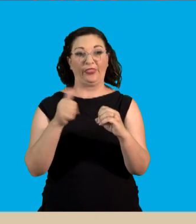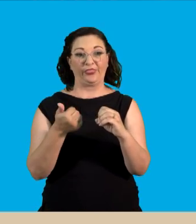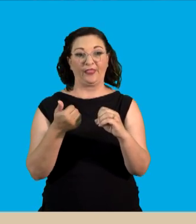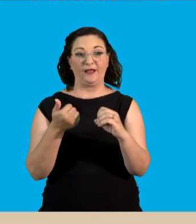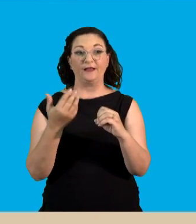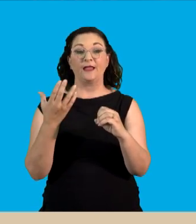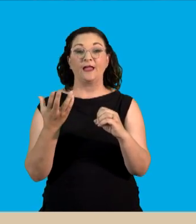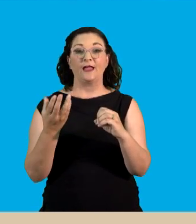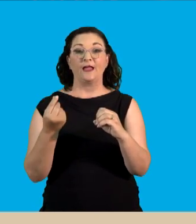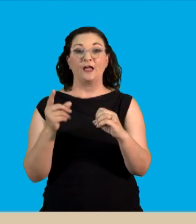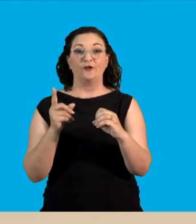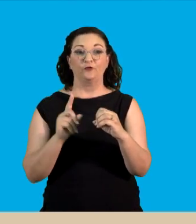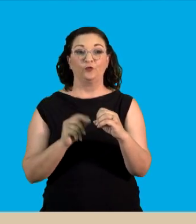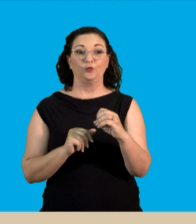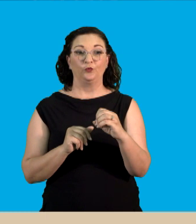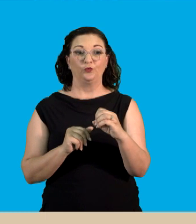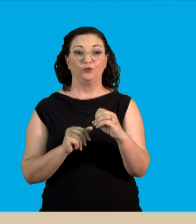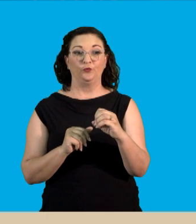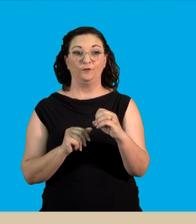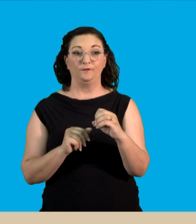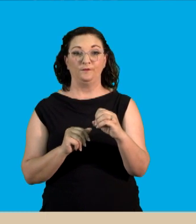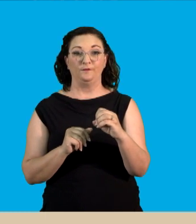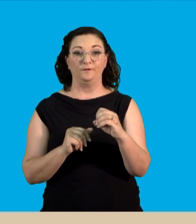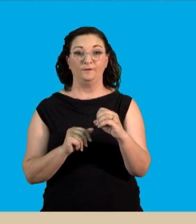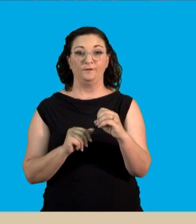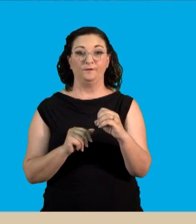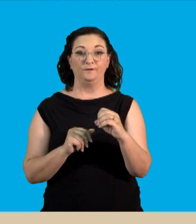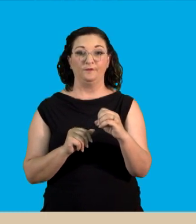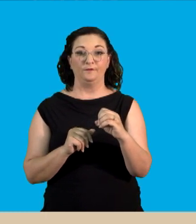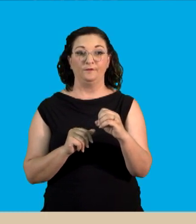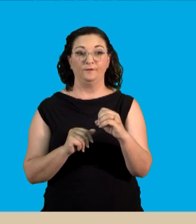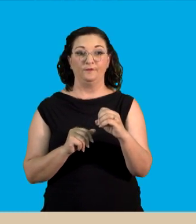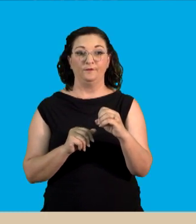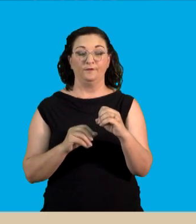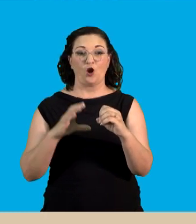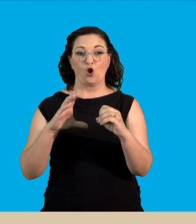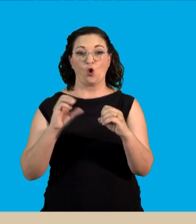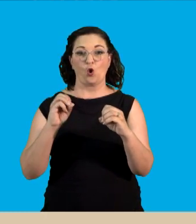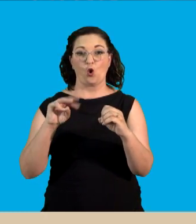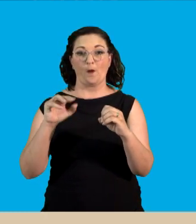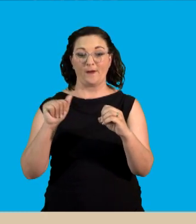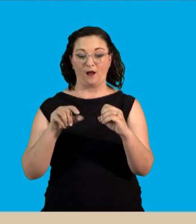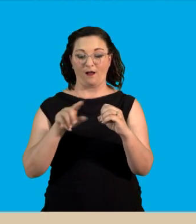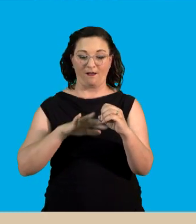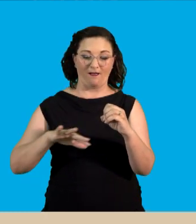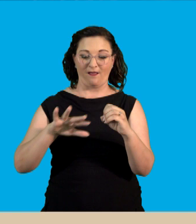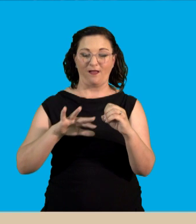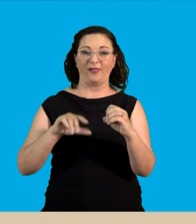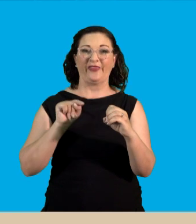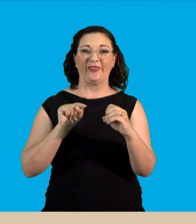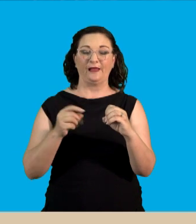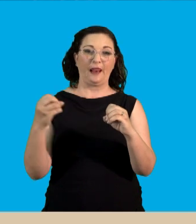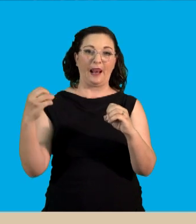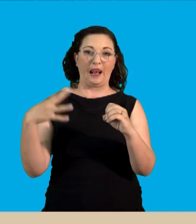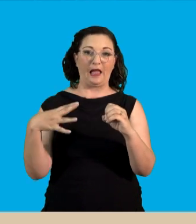comet. And then it also has an outer circle of light called a coma. If you look